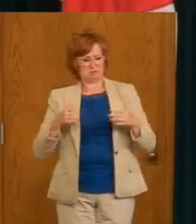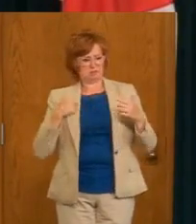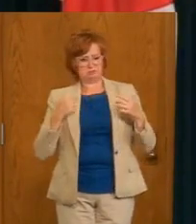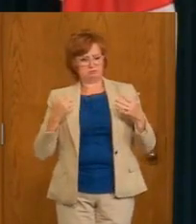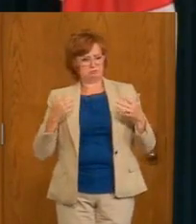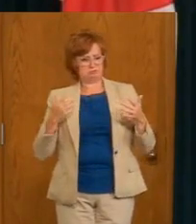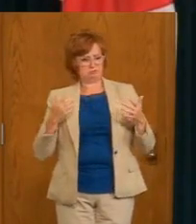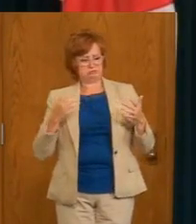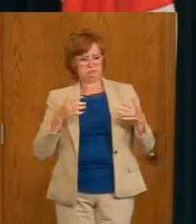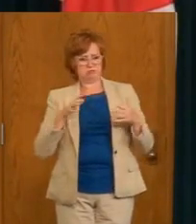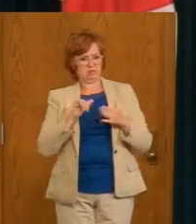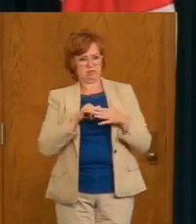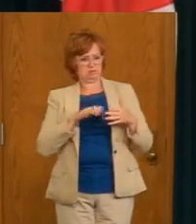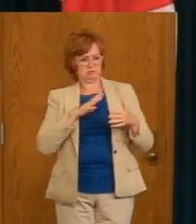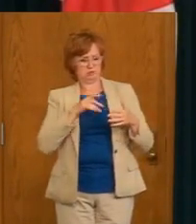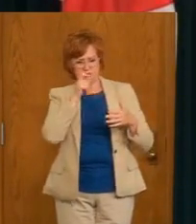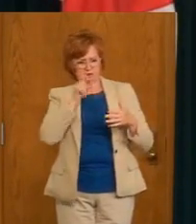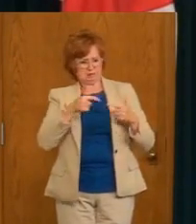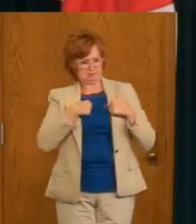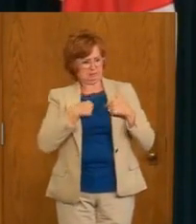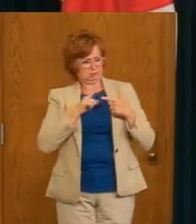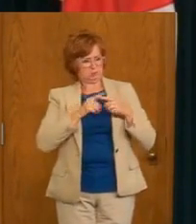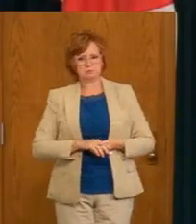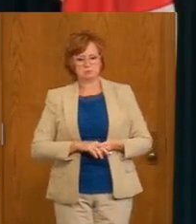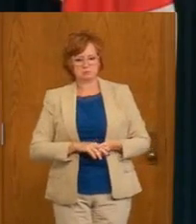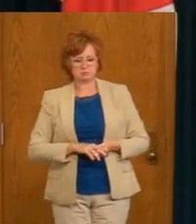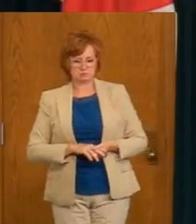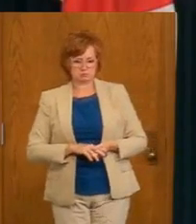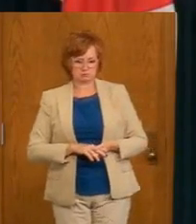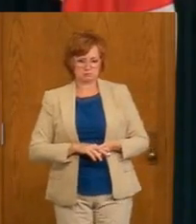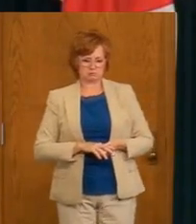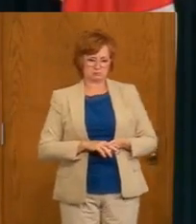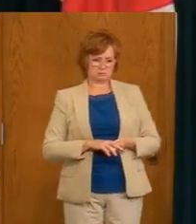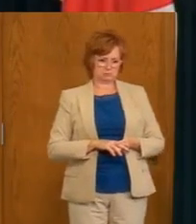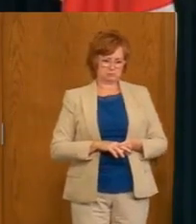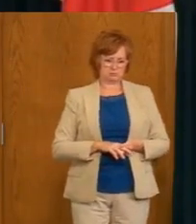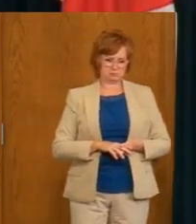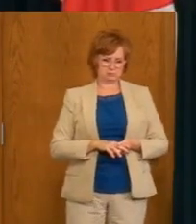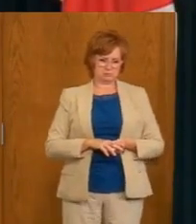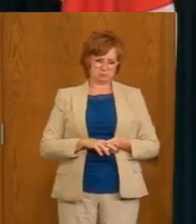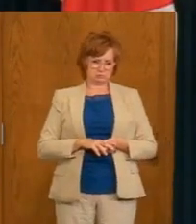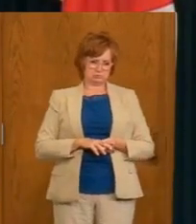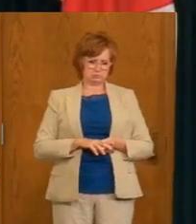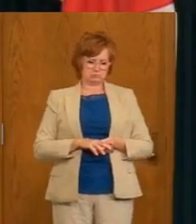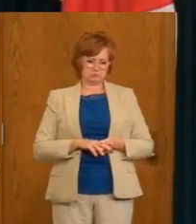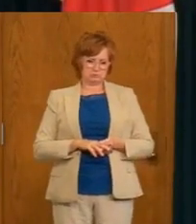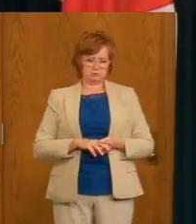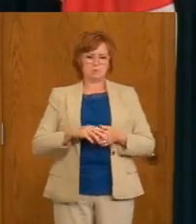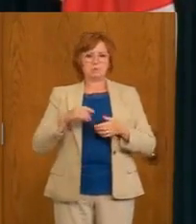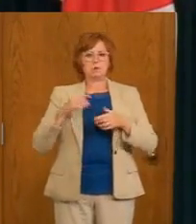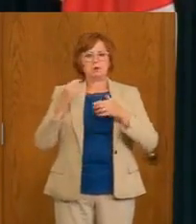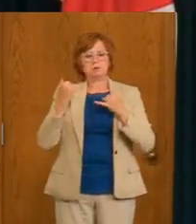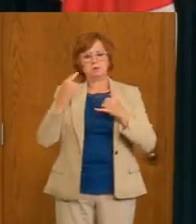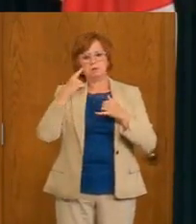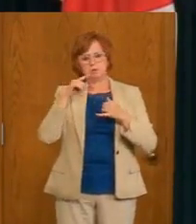and the Delta variants, and they are more transmissible, in some cases more severe, you know, increased hospitalizations